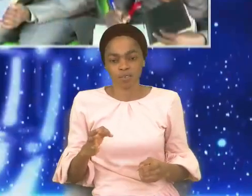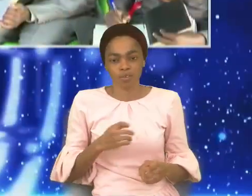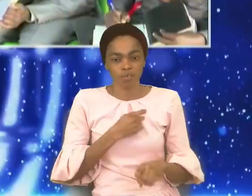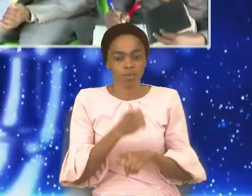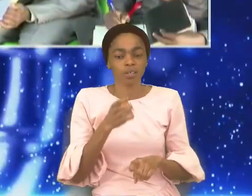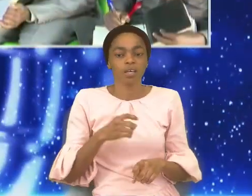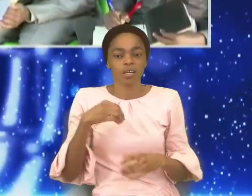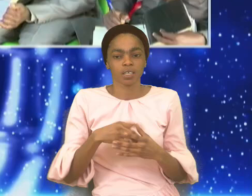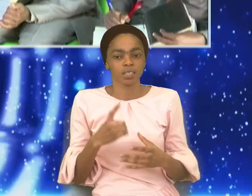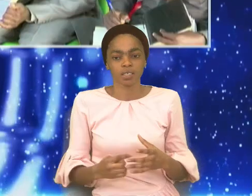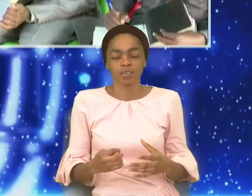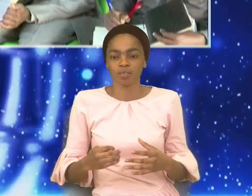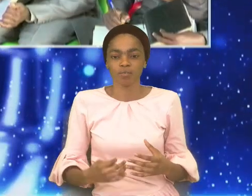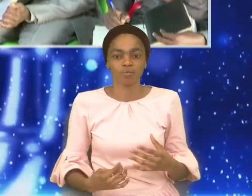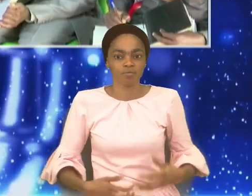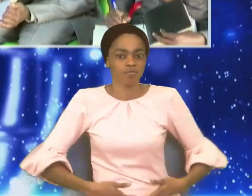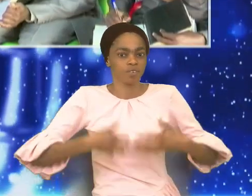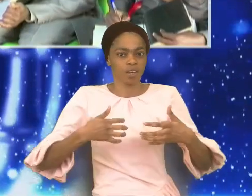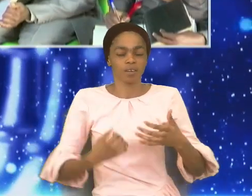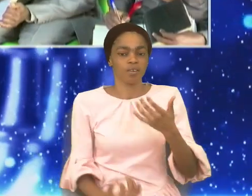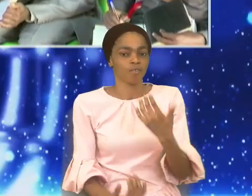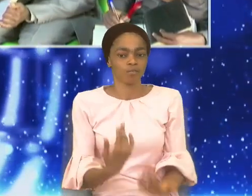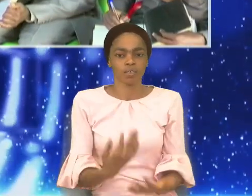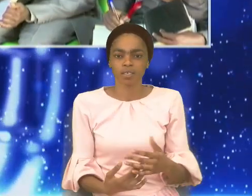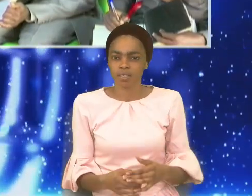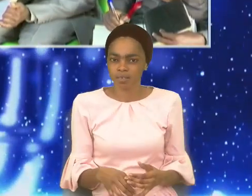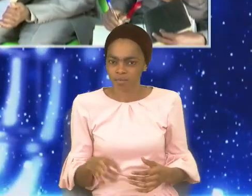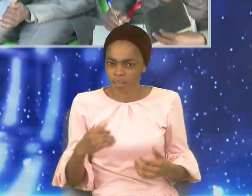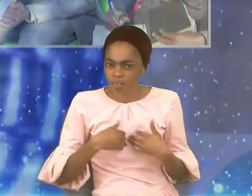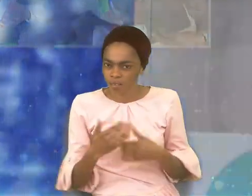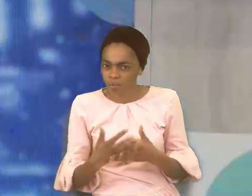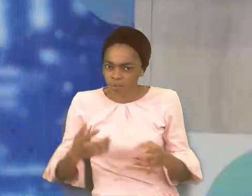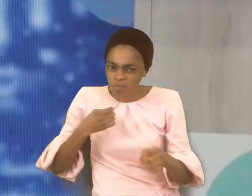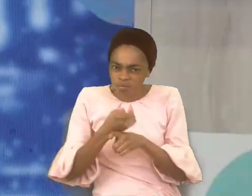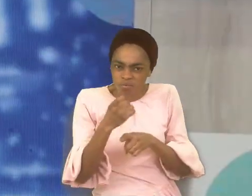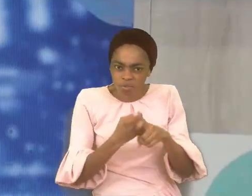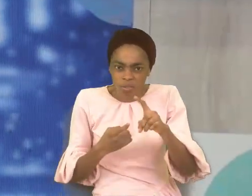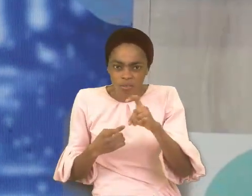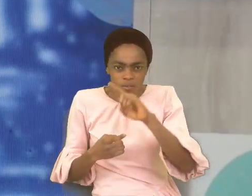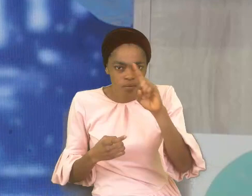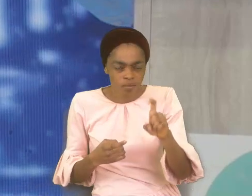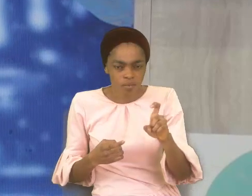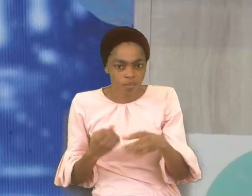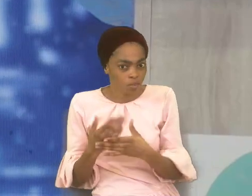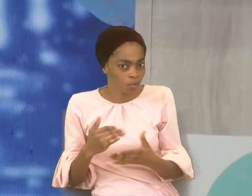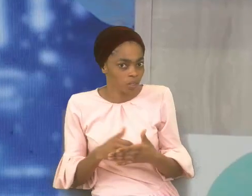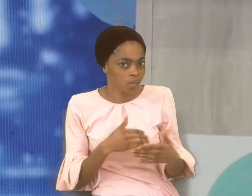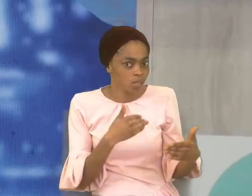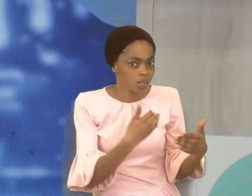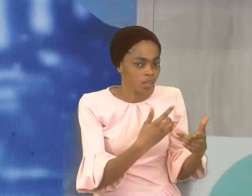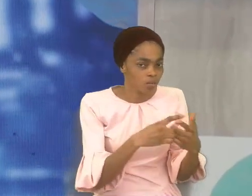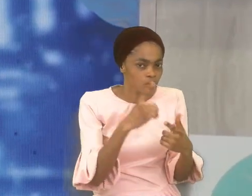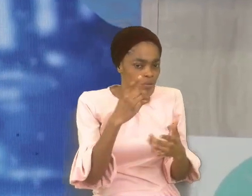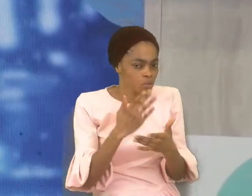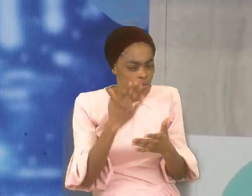Somebody close, somebody familiar, Somebody who helped you in chapter